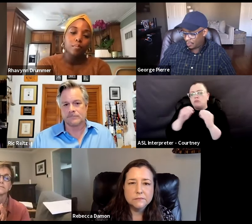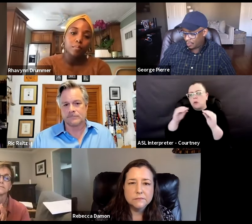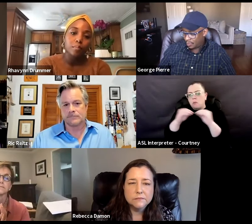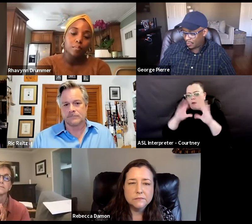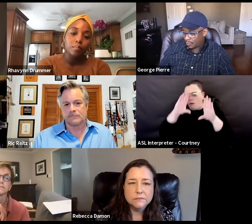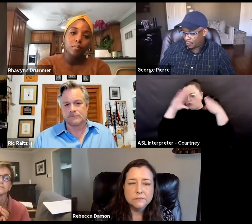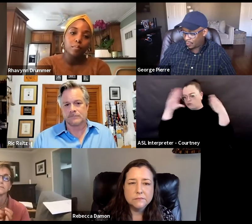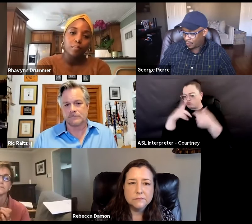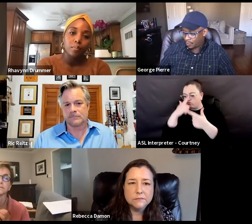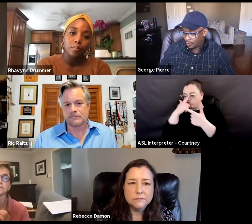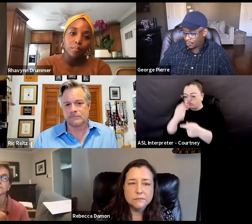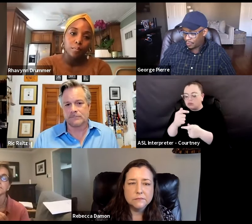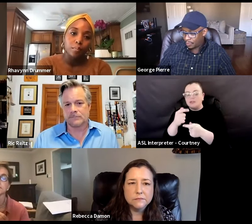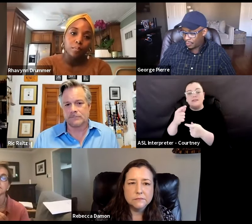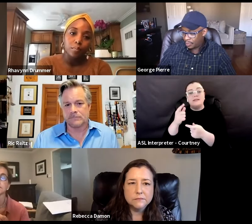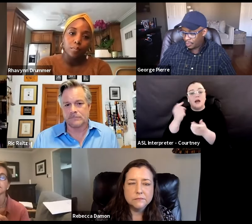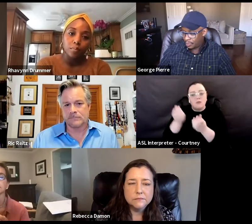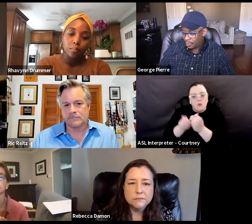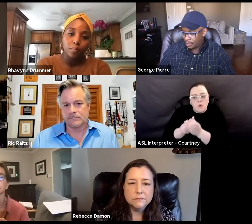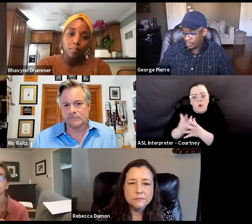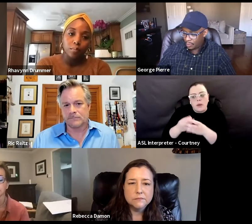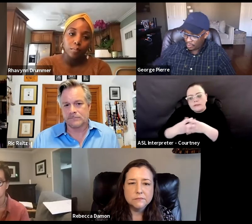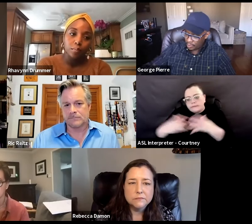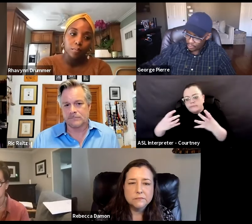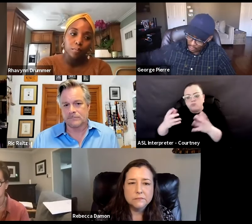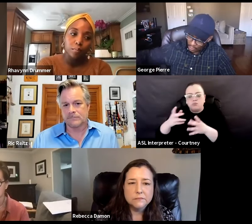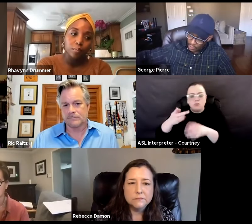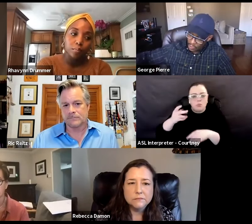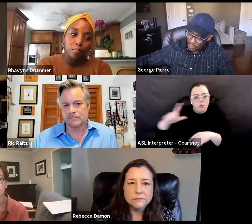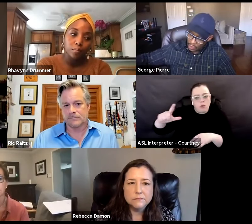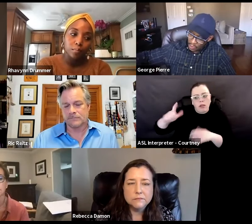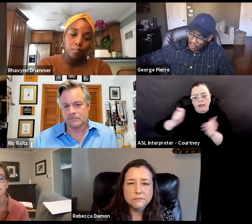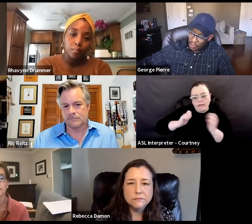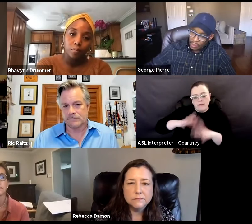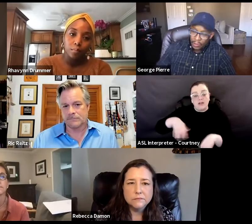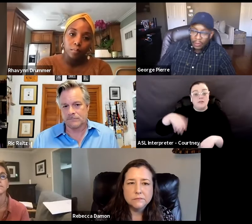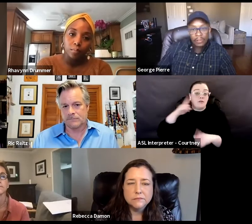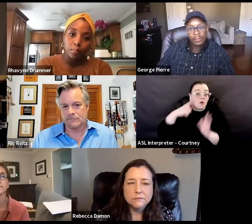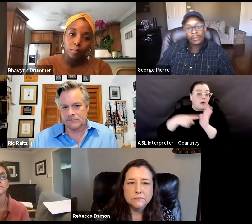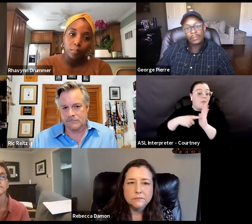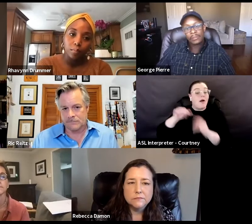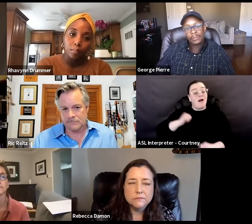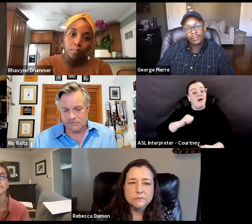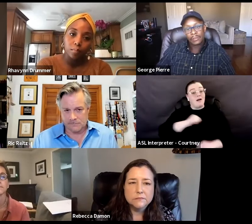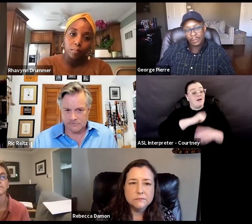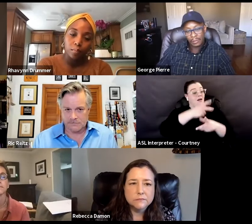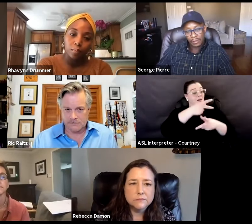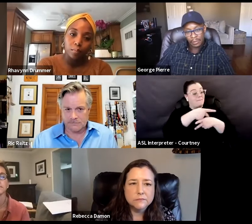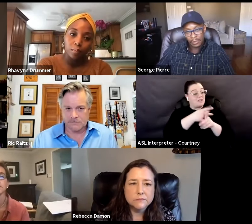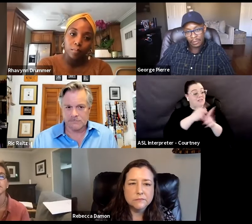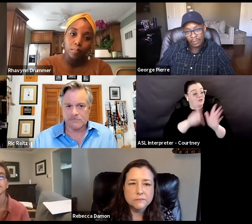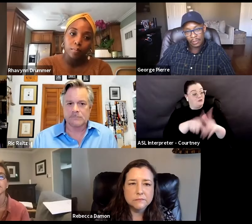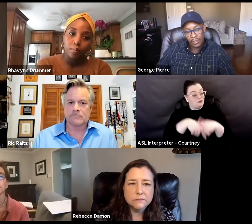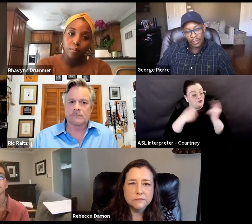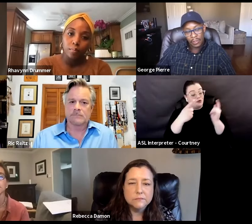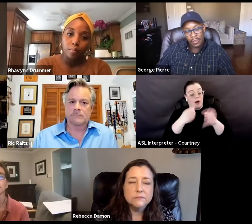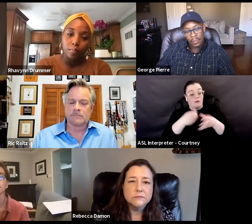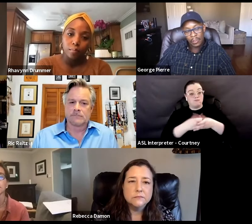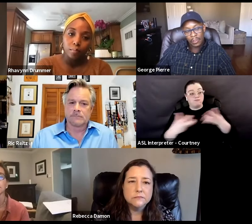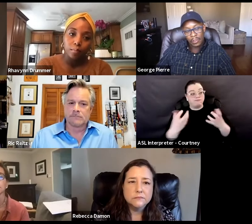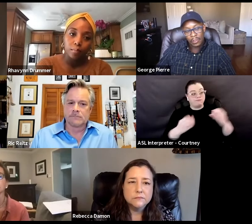talent in markets like Atlanta, as production opportunities continue to expand, how does talent relocating to Georgia get on